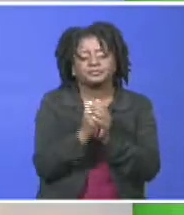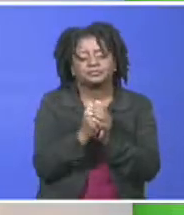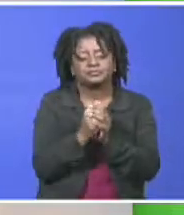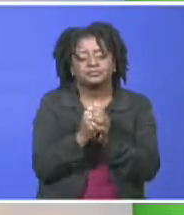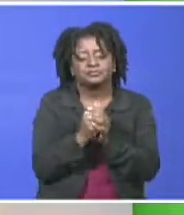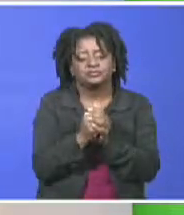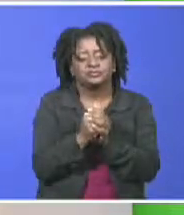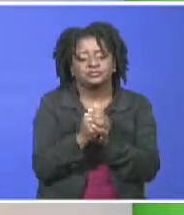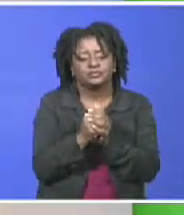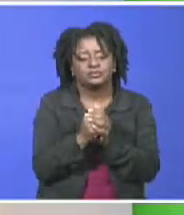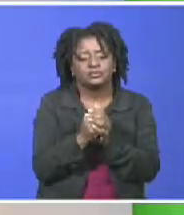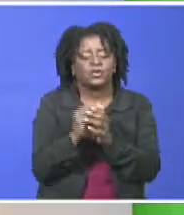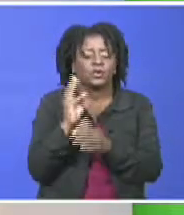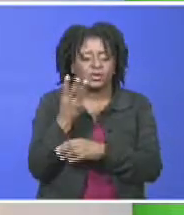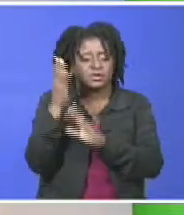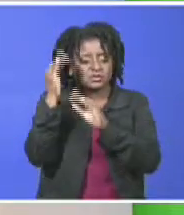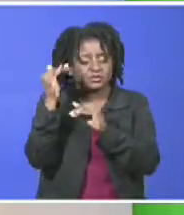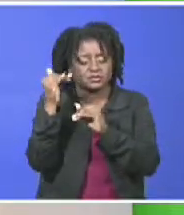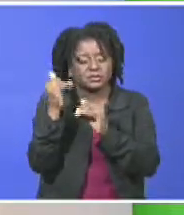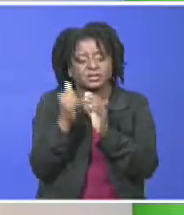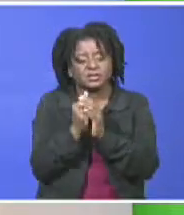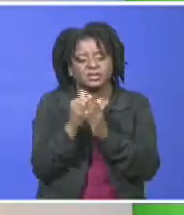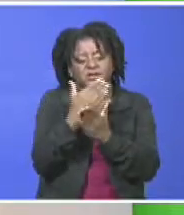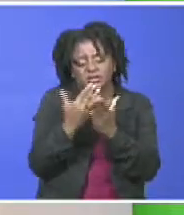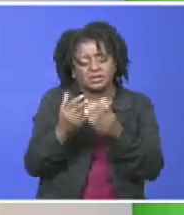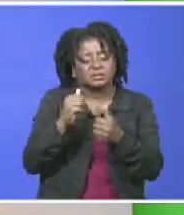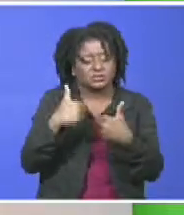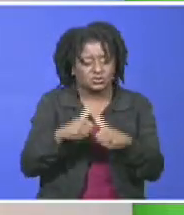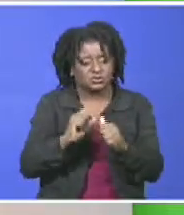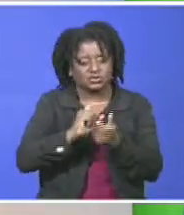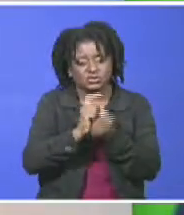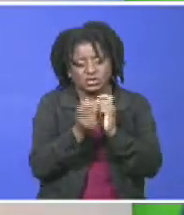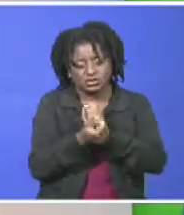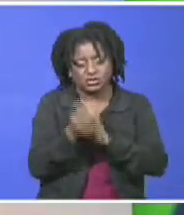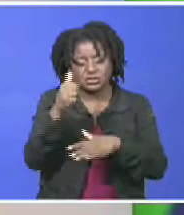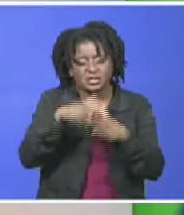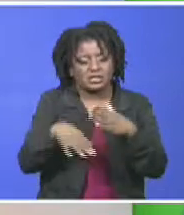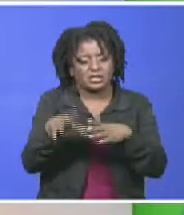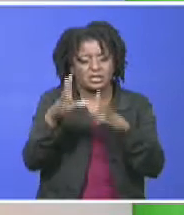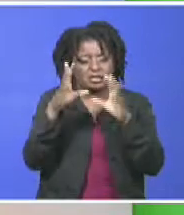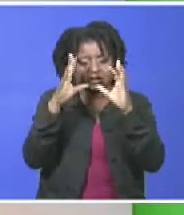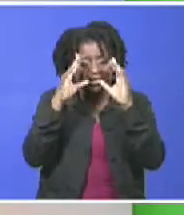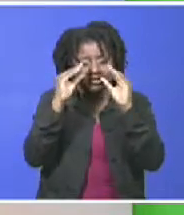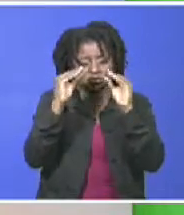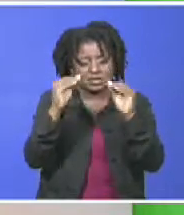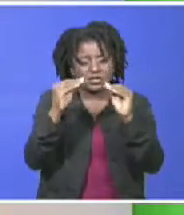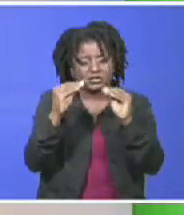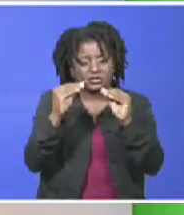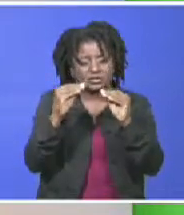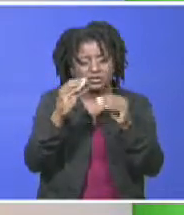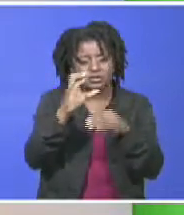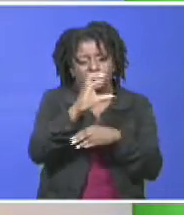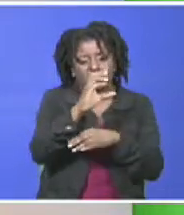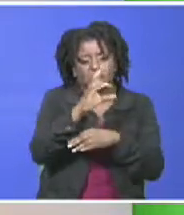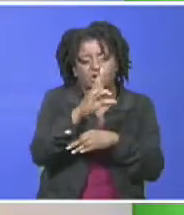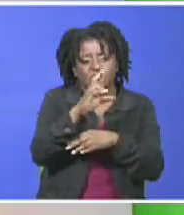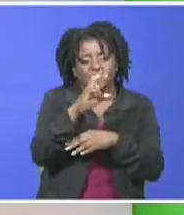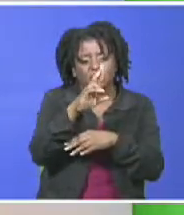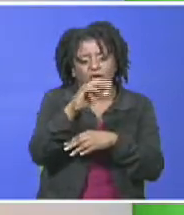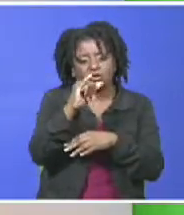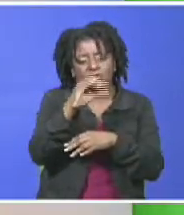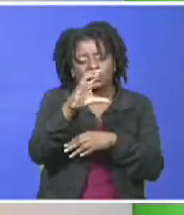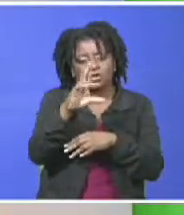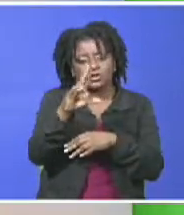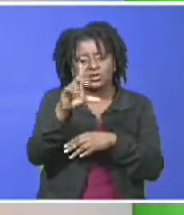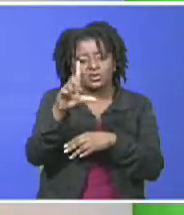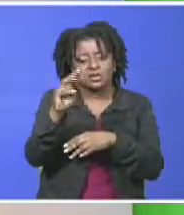Actually, we're looking forward to some changes in education, definitely curriculum changes,